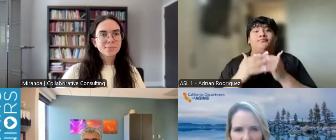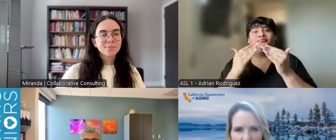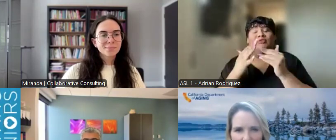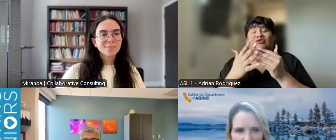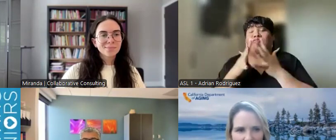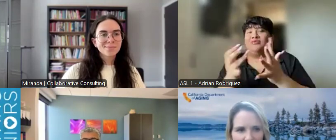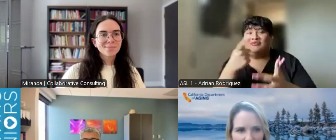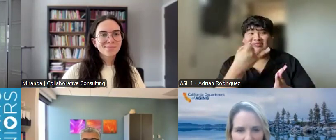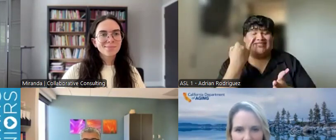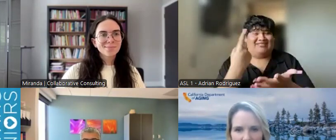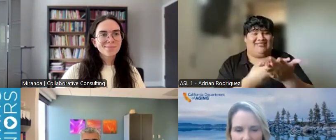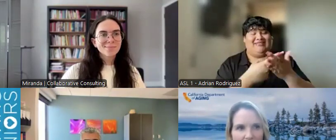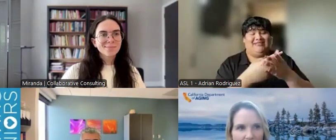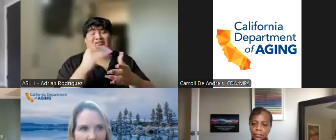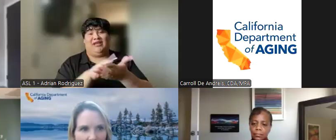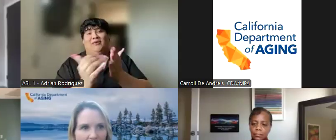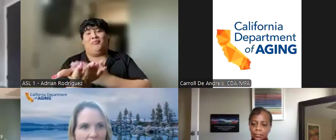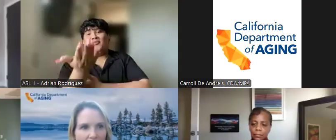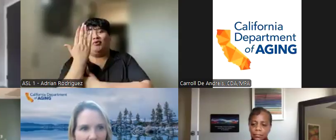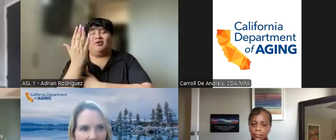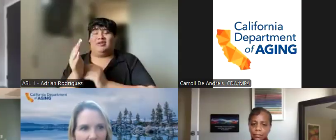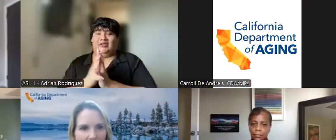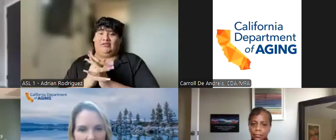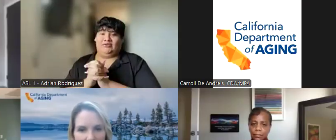morning. So very timely. Absolutely.